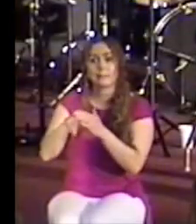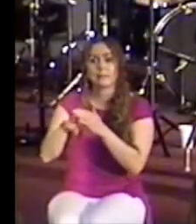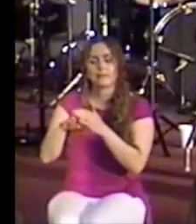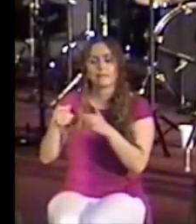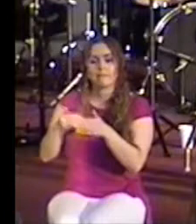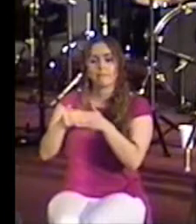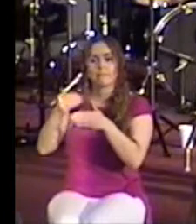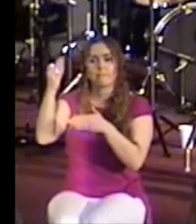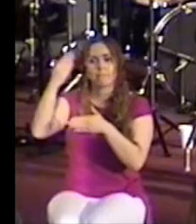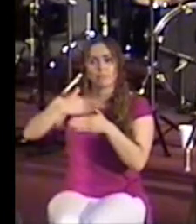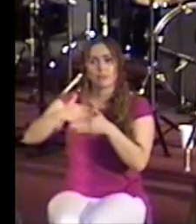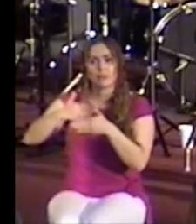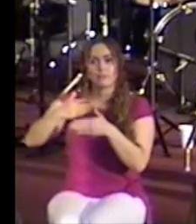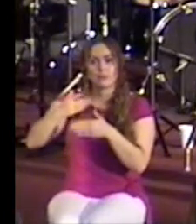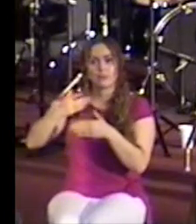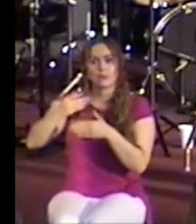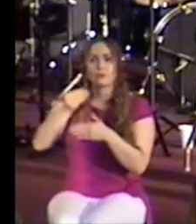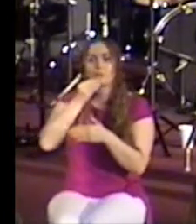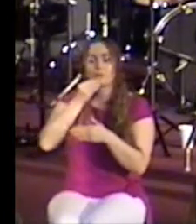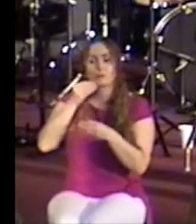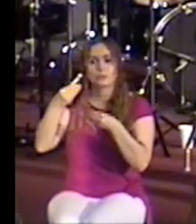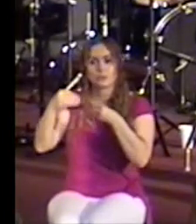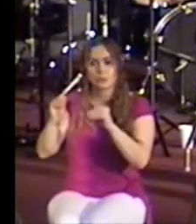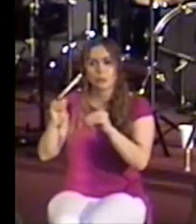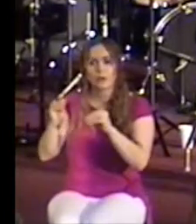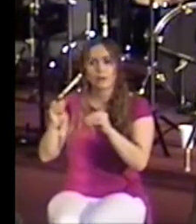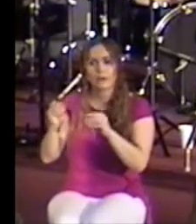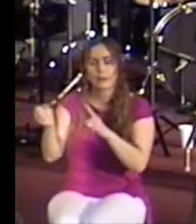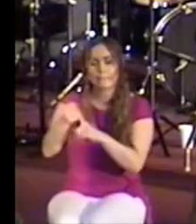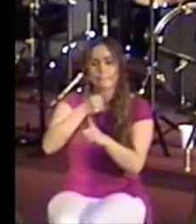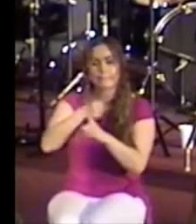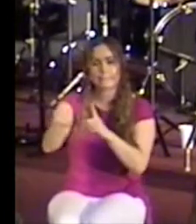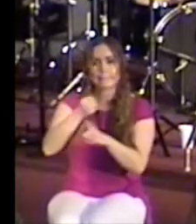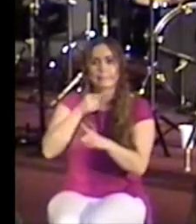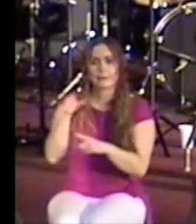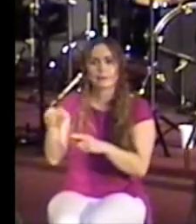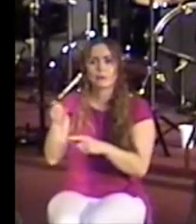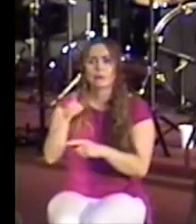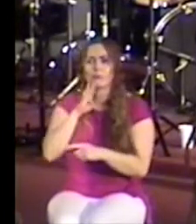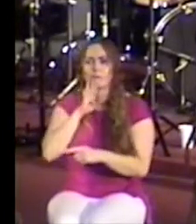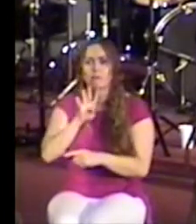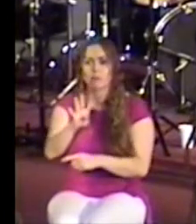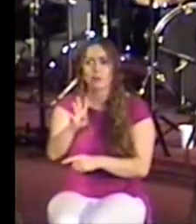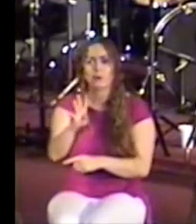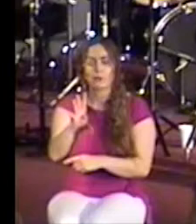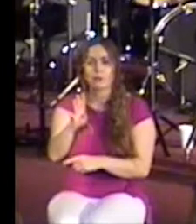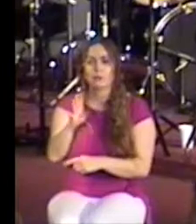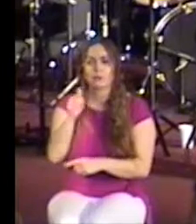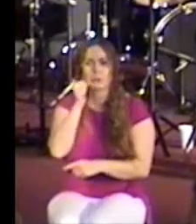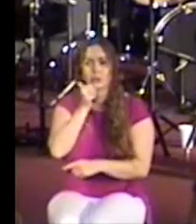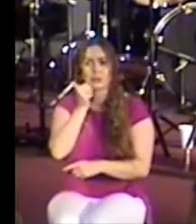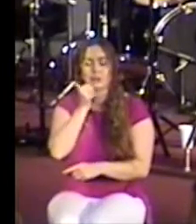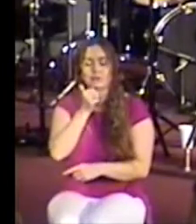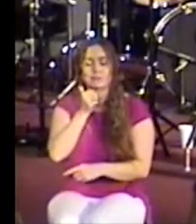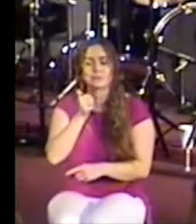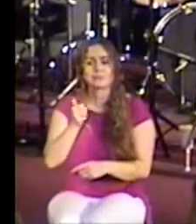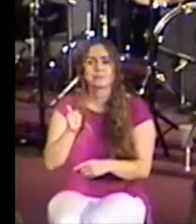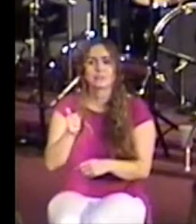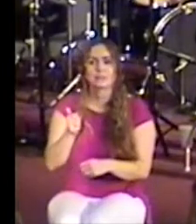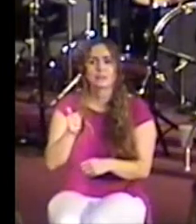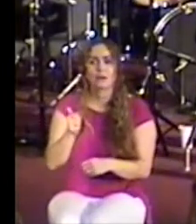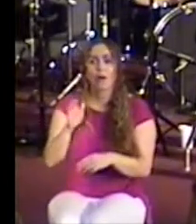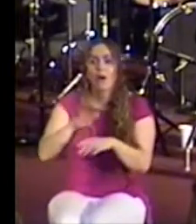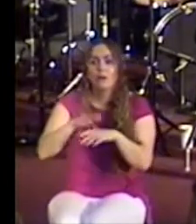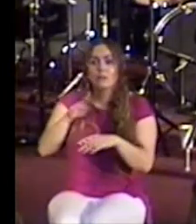somewhere beating up her 4-year-old little girl. Do you remember the story? It was caught on tape. It was plastered all over the news, and people were